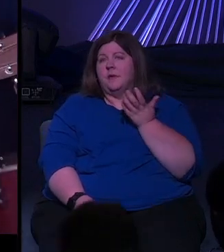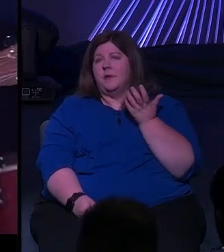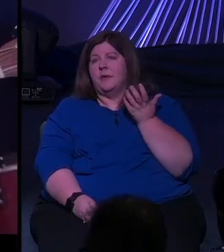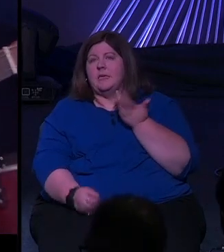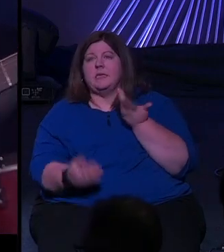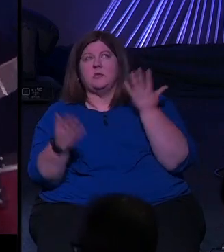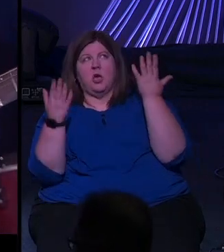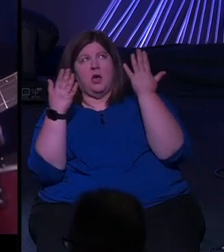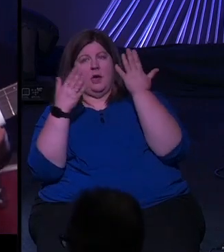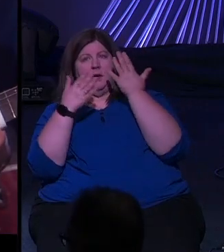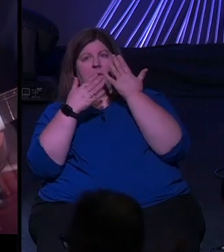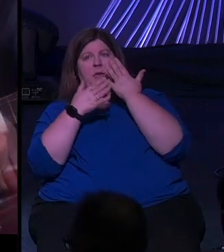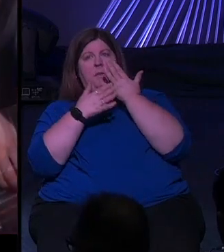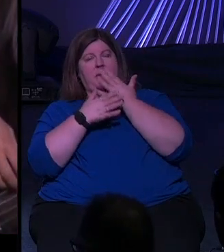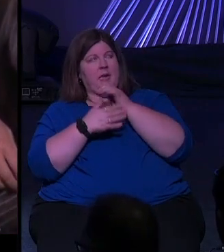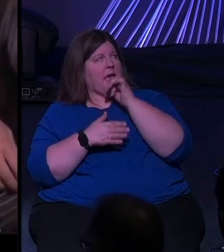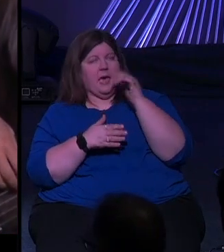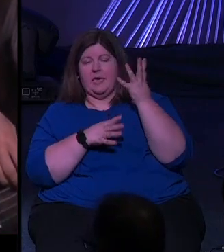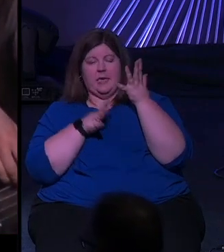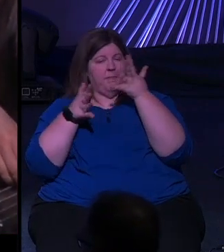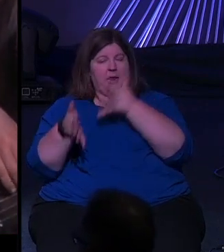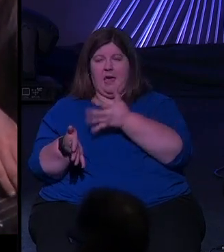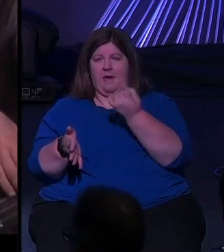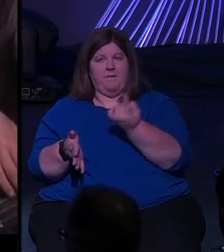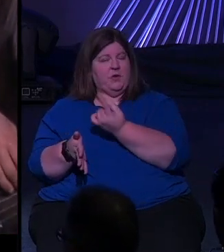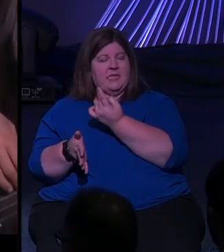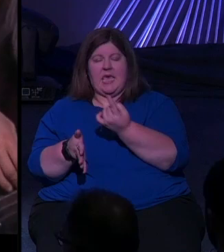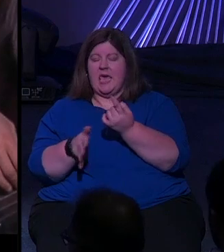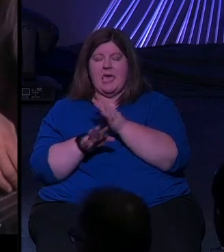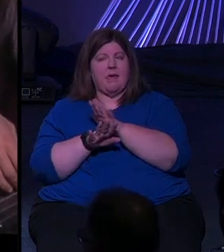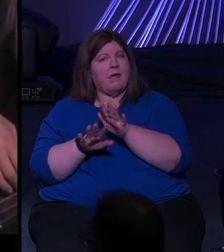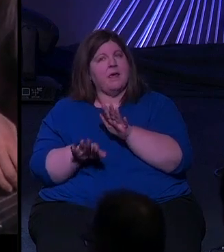The night is dark, but I am not